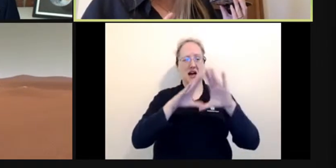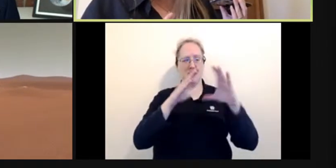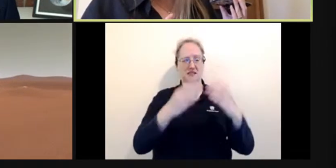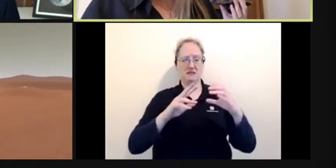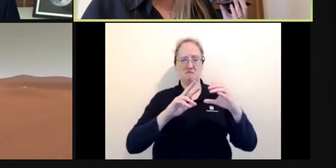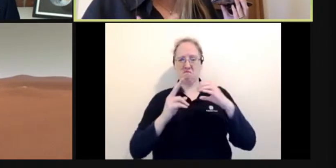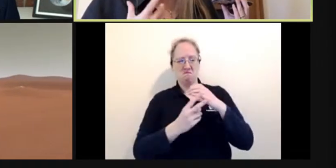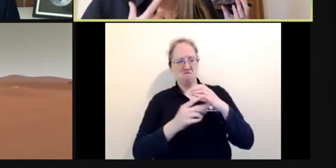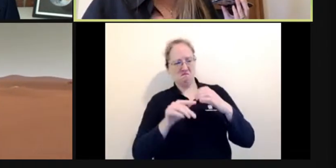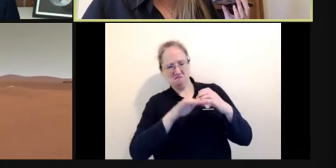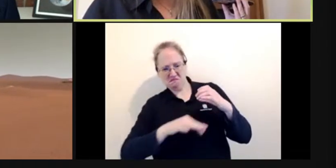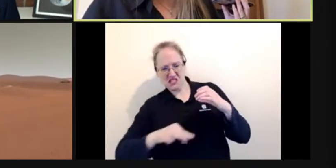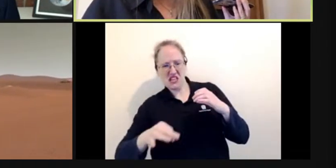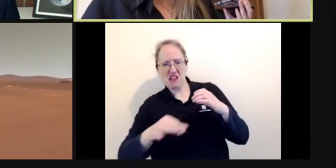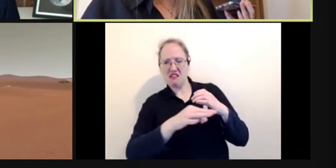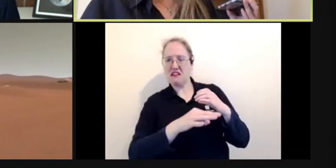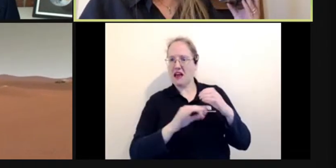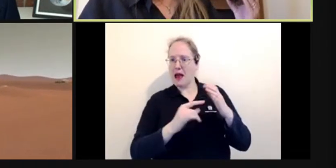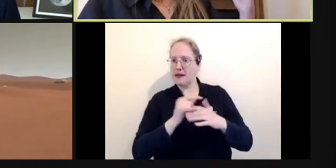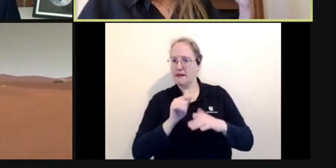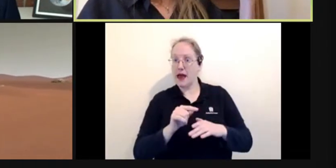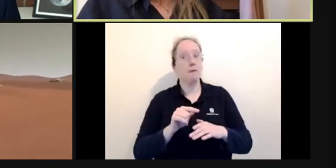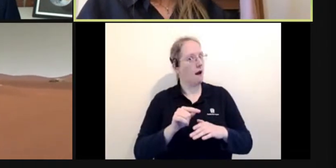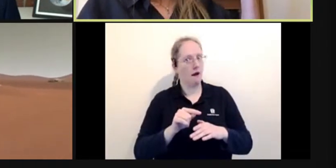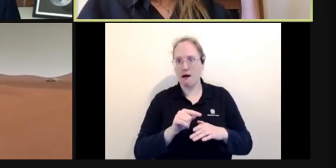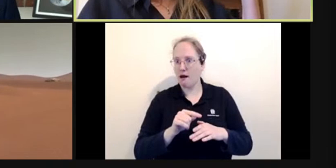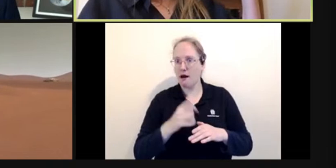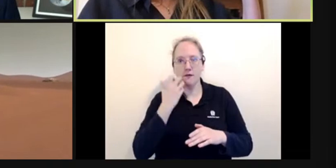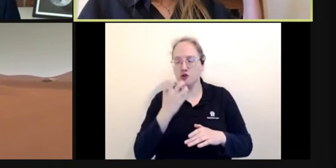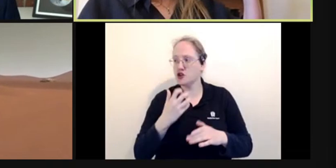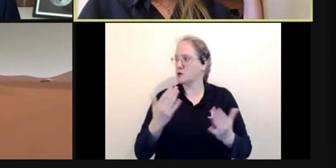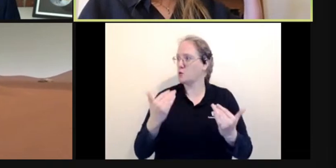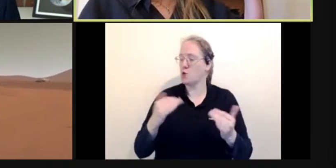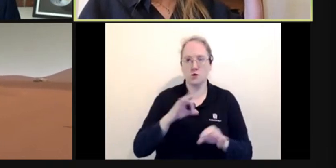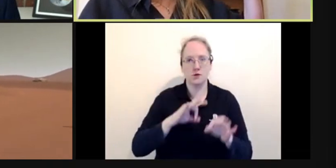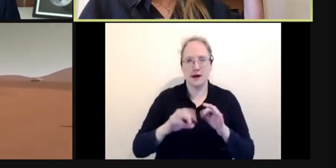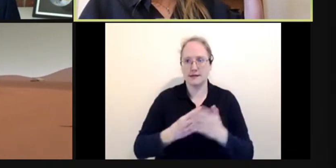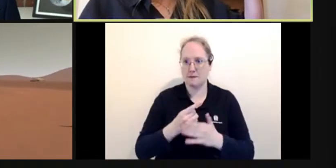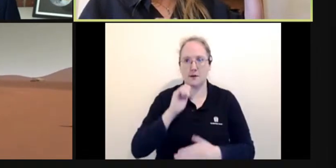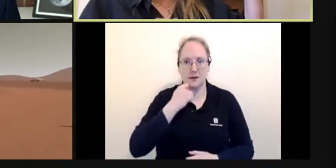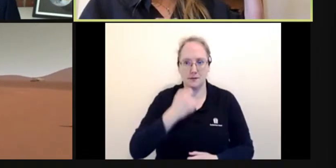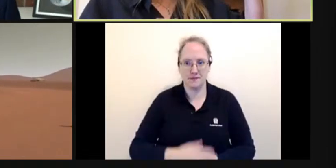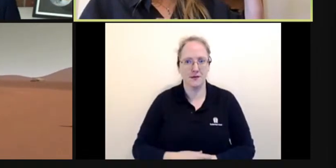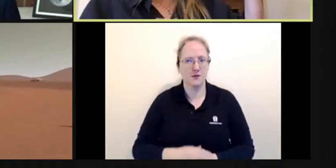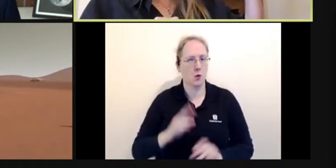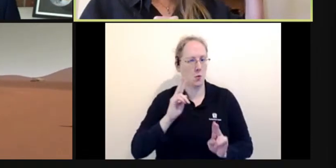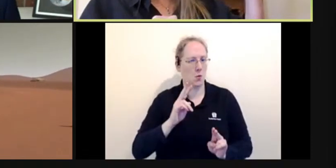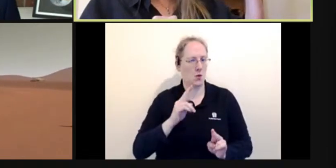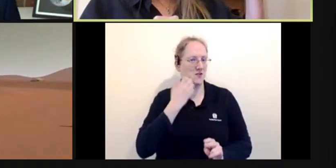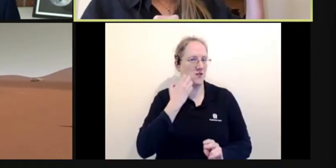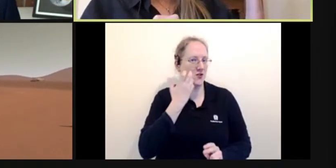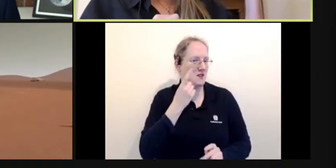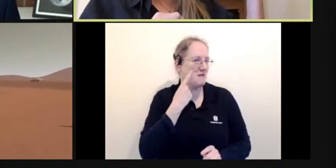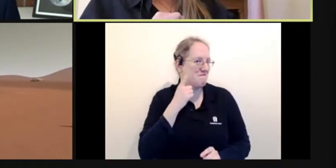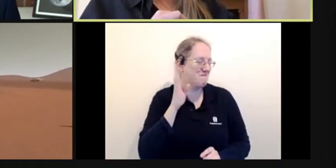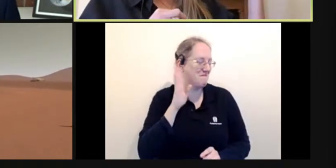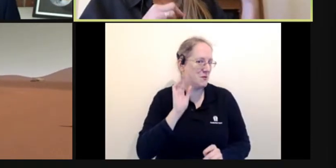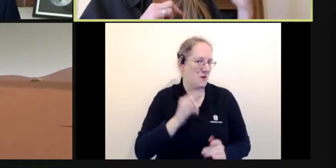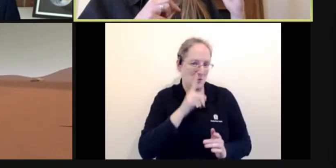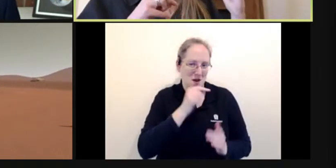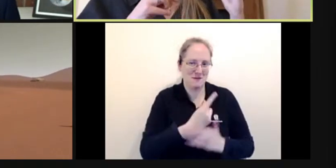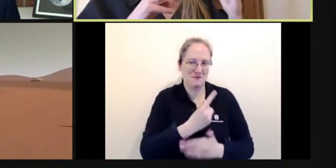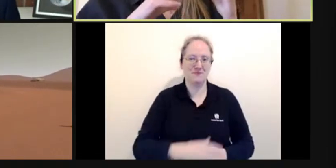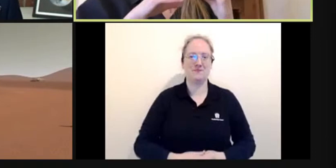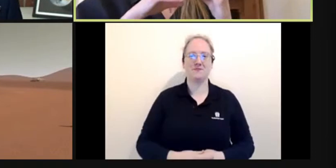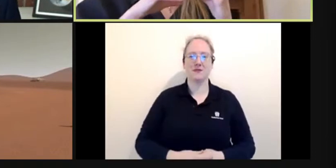place there. So stay tuned. But I think, Alan, maybe it's time for us to step away